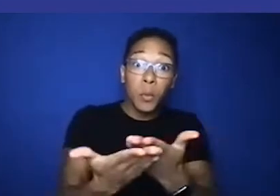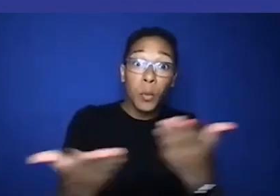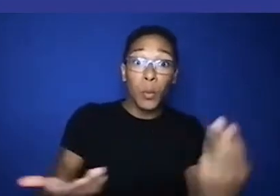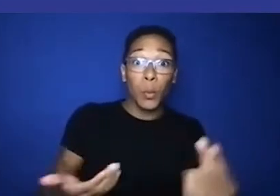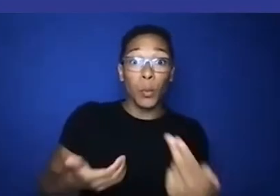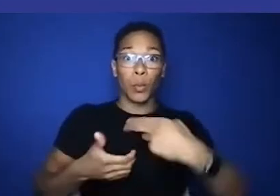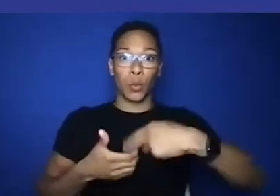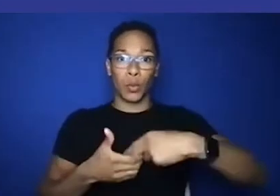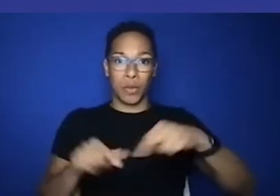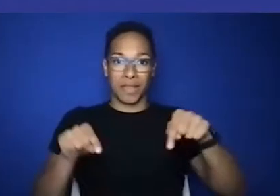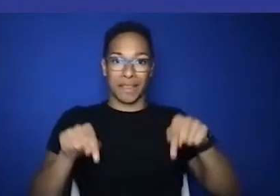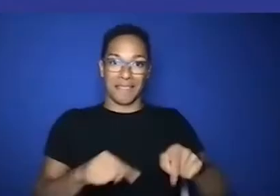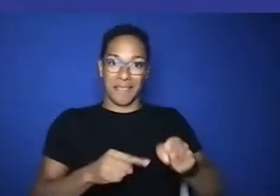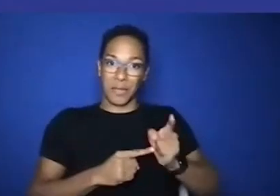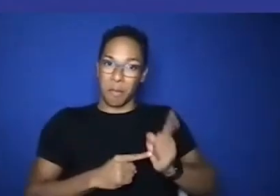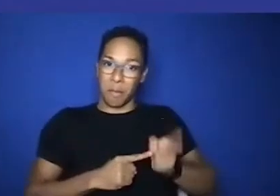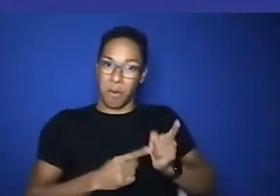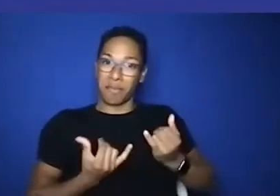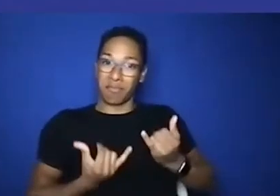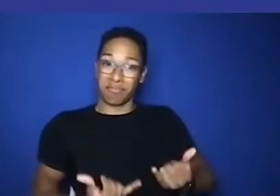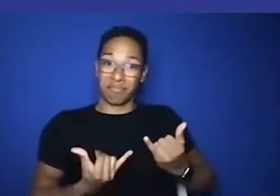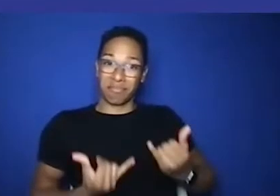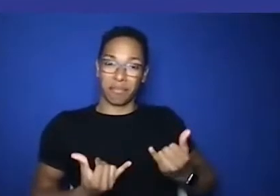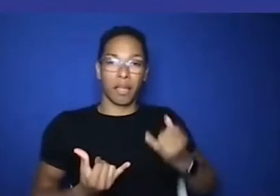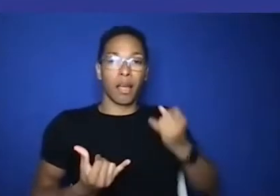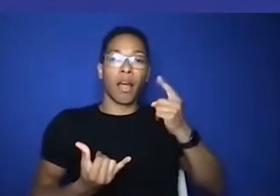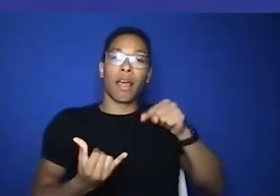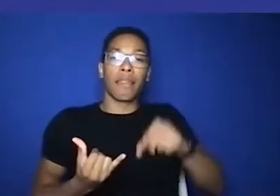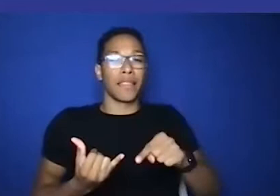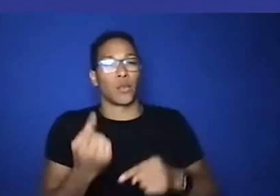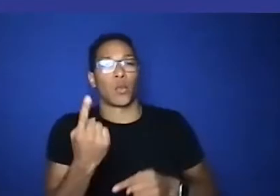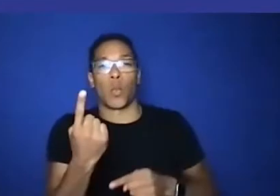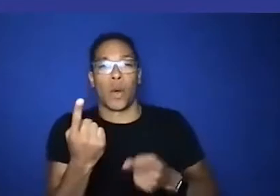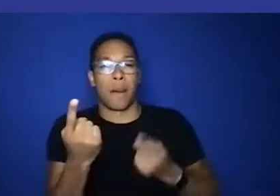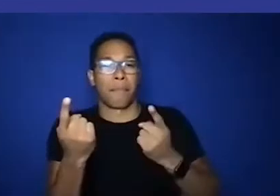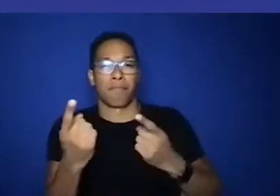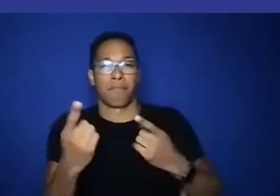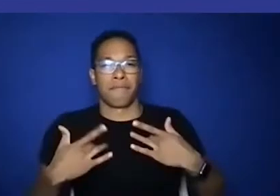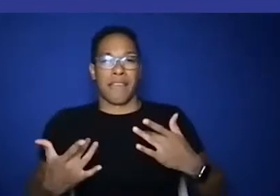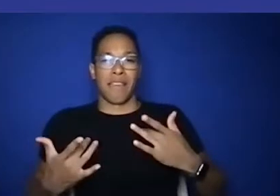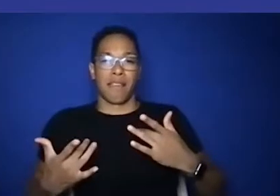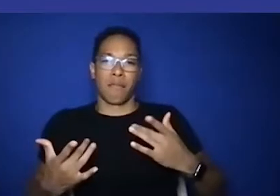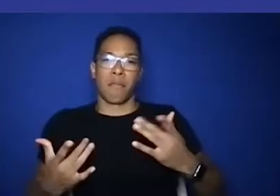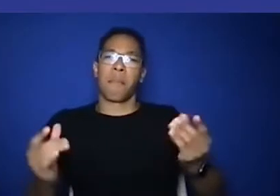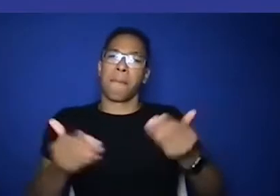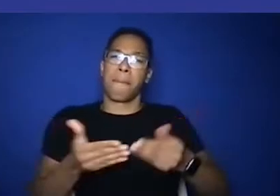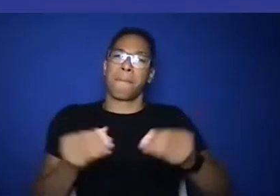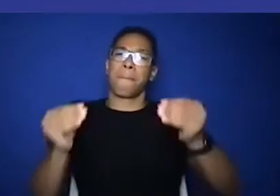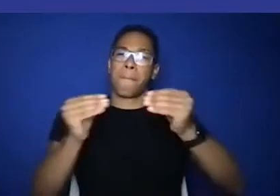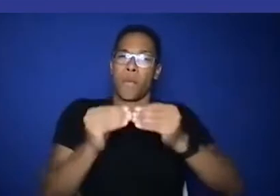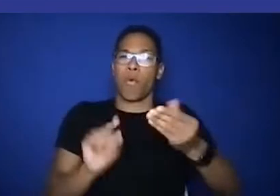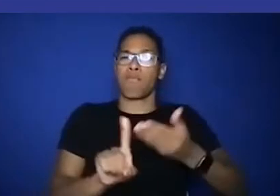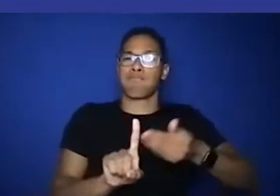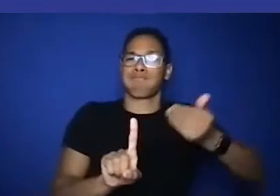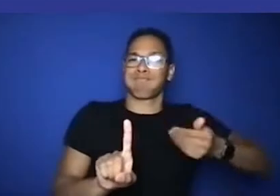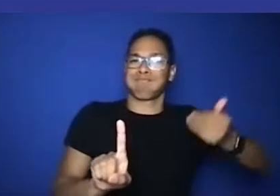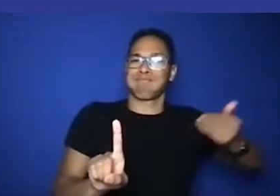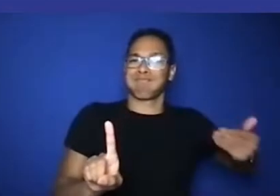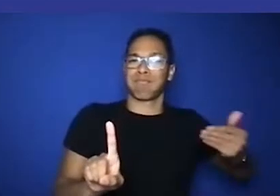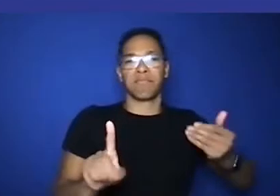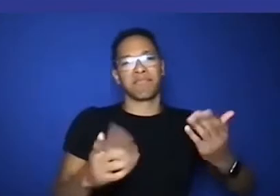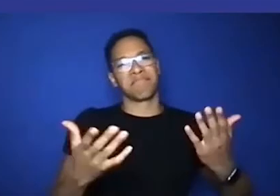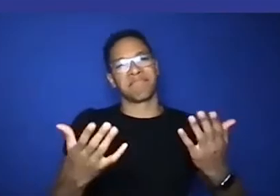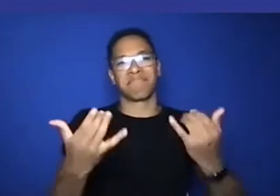at this moment, but this is one moment in a continuum. So I just want to acknowledge that. And we're really in an open conversation. We